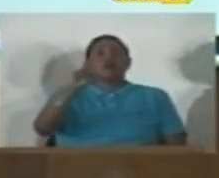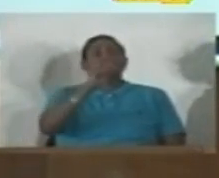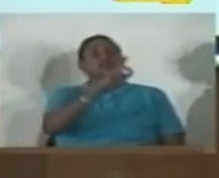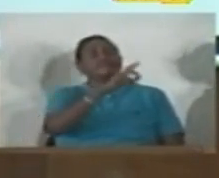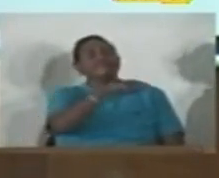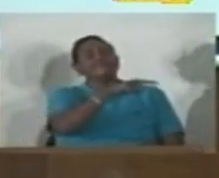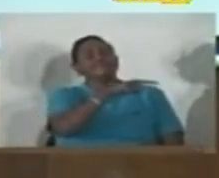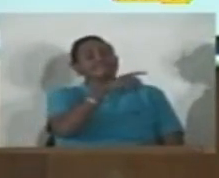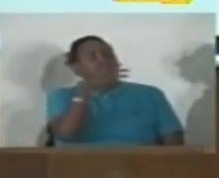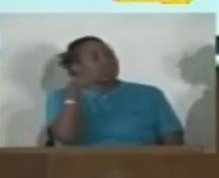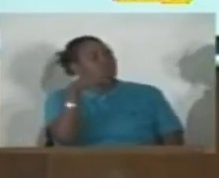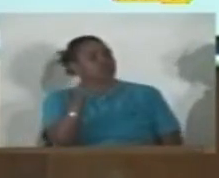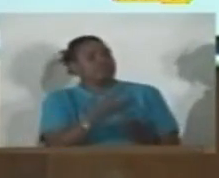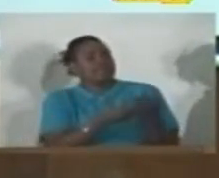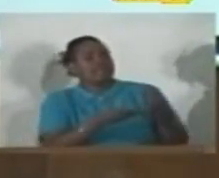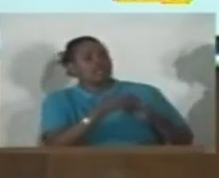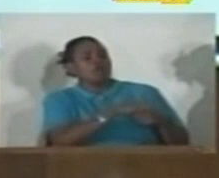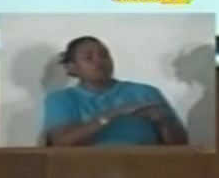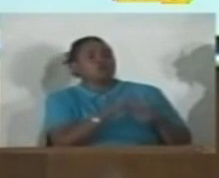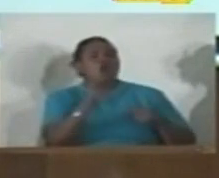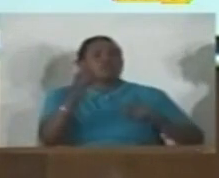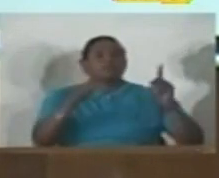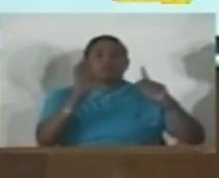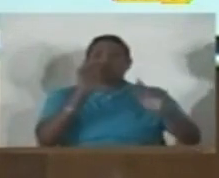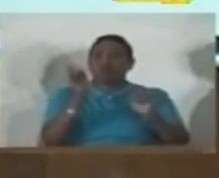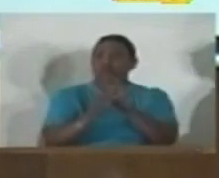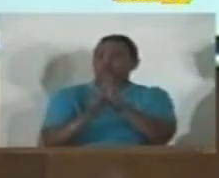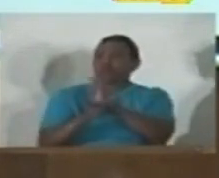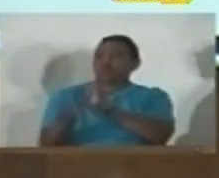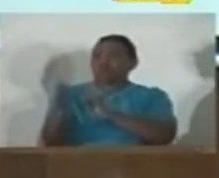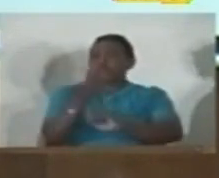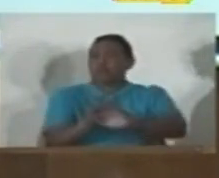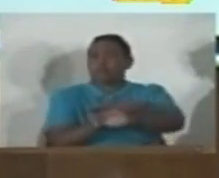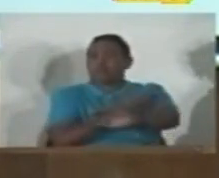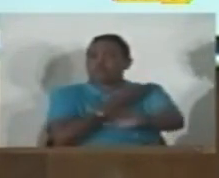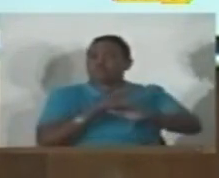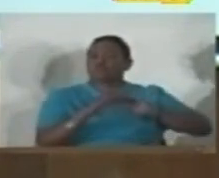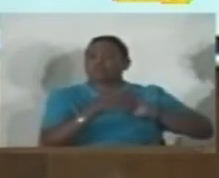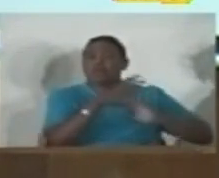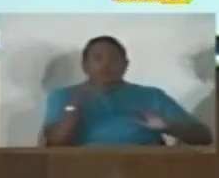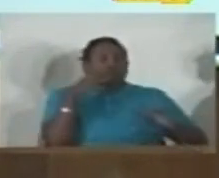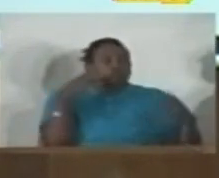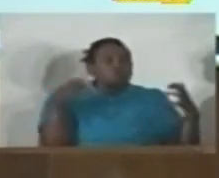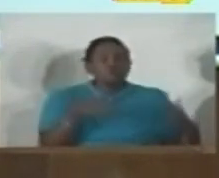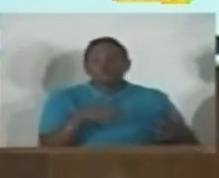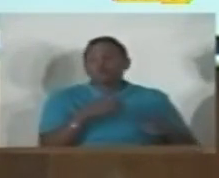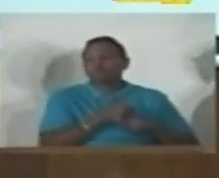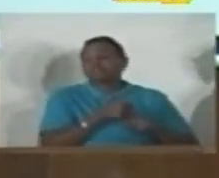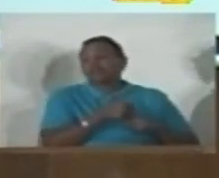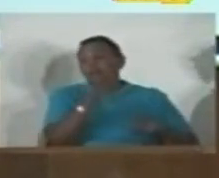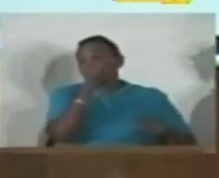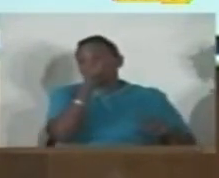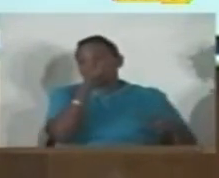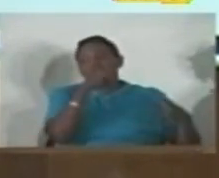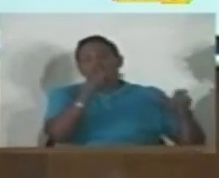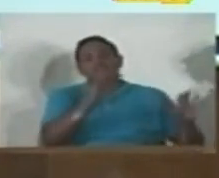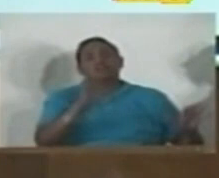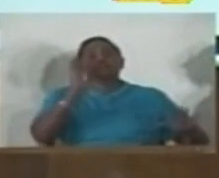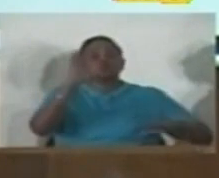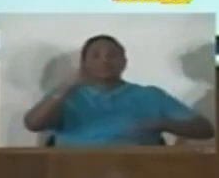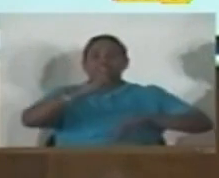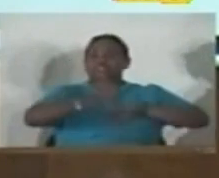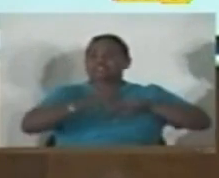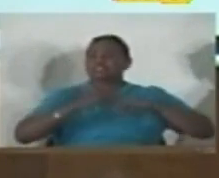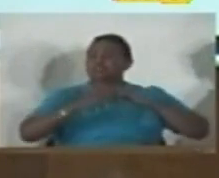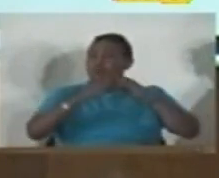and others to come will be game changers in Jamaica's agricultural sector. There's a private investor that will setting up